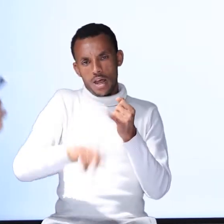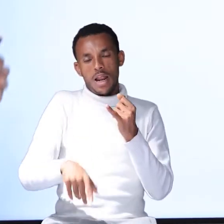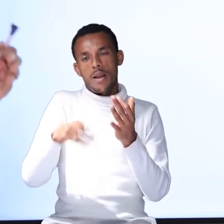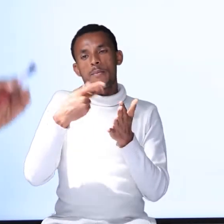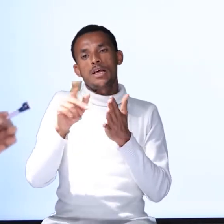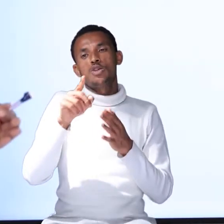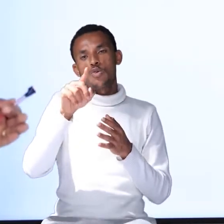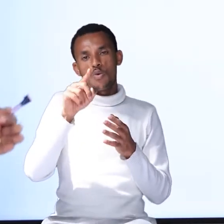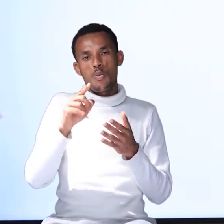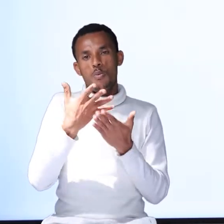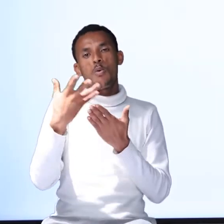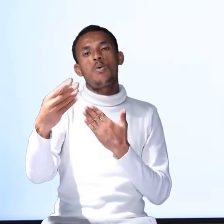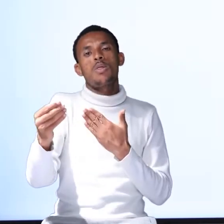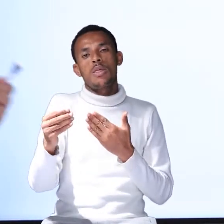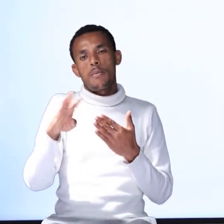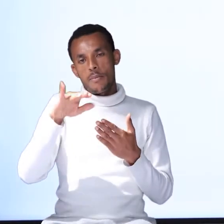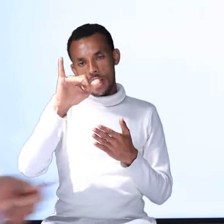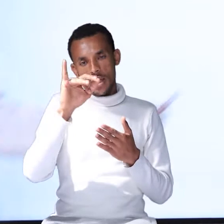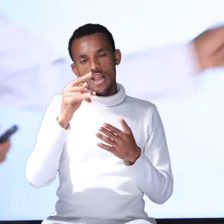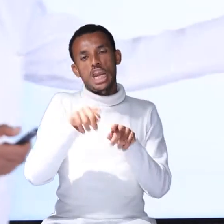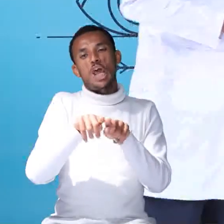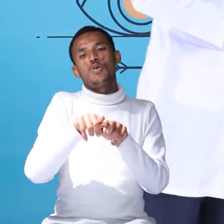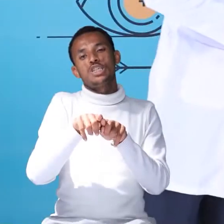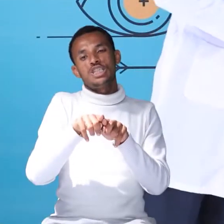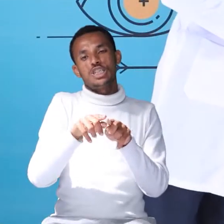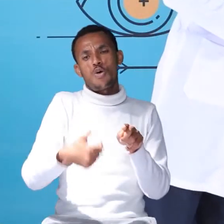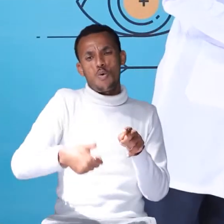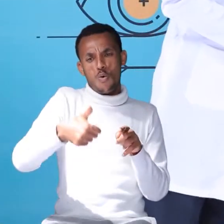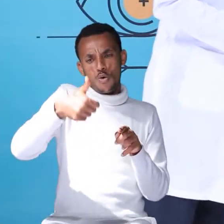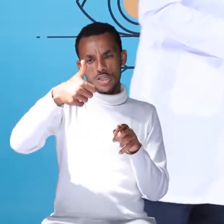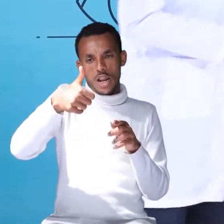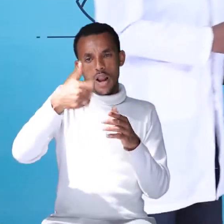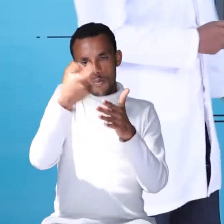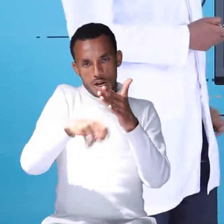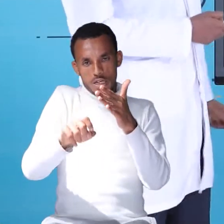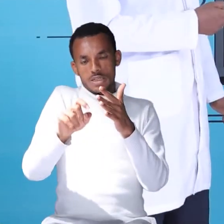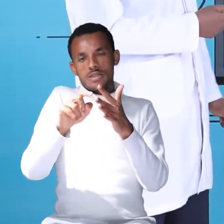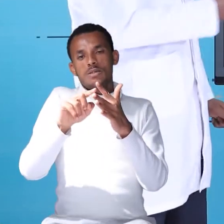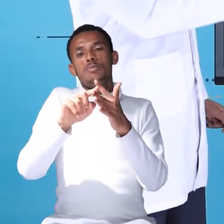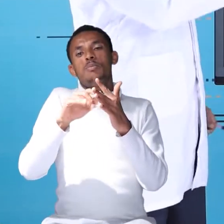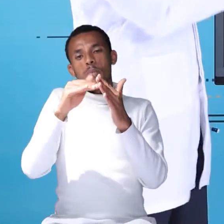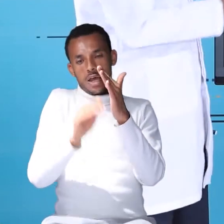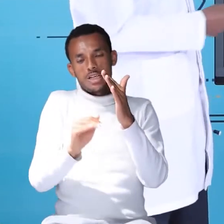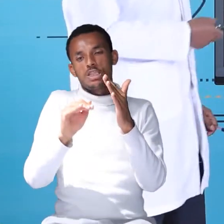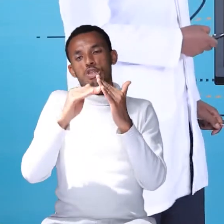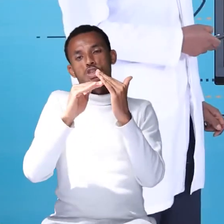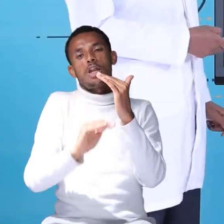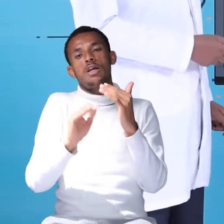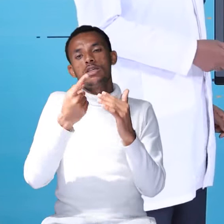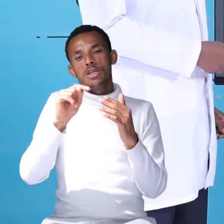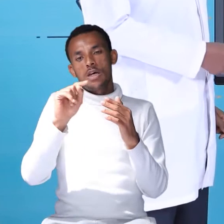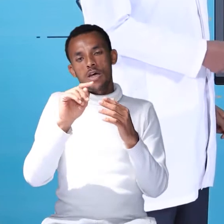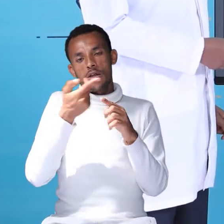price that you have bought by negotiation, original price minus the discount, the difference between the two, we call